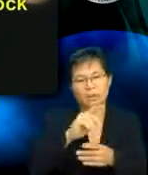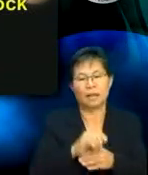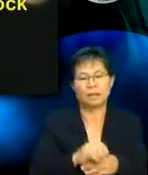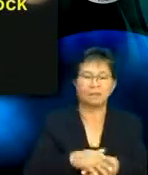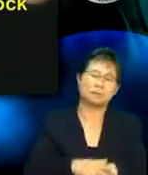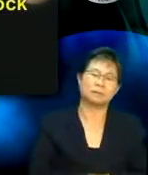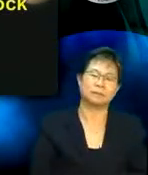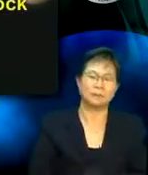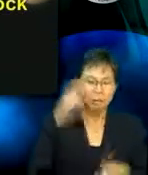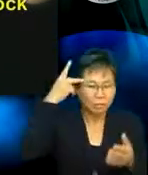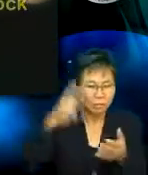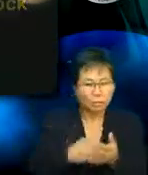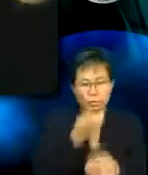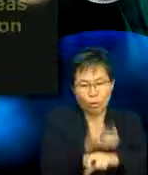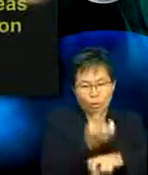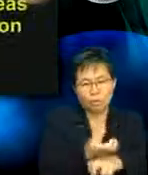Recognizing rock types.